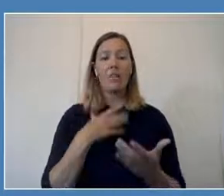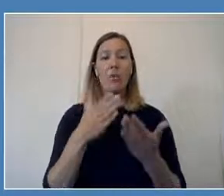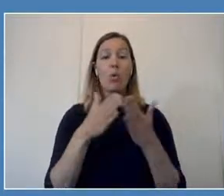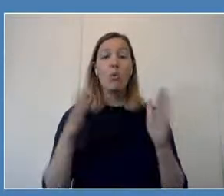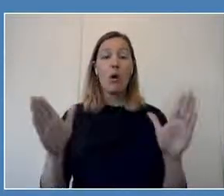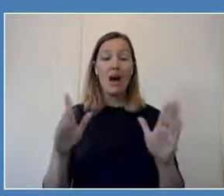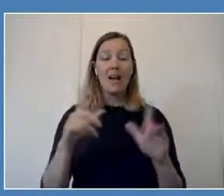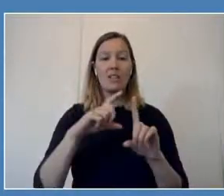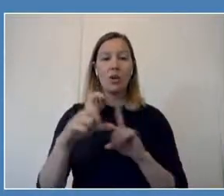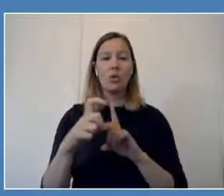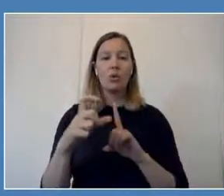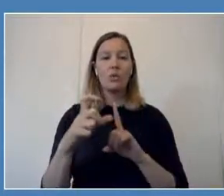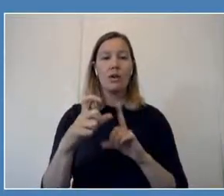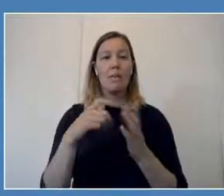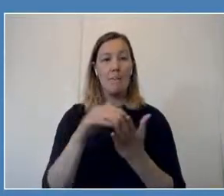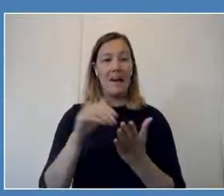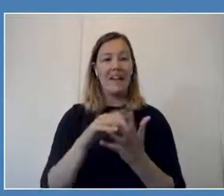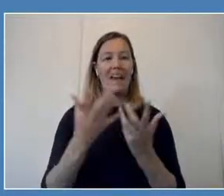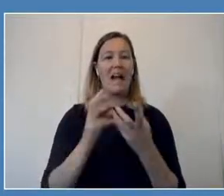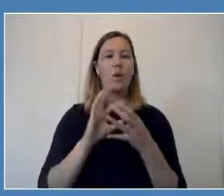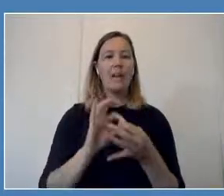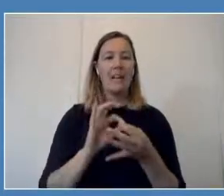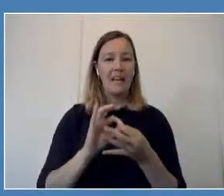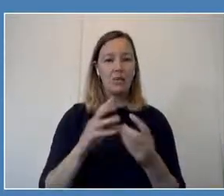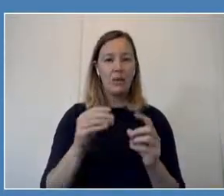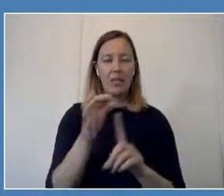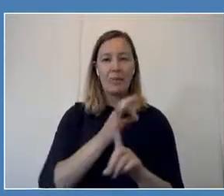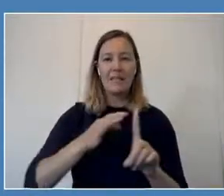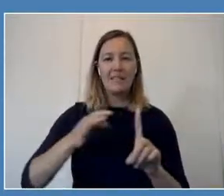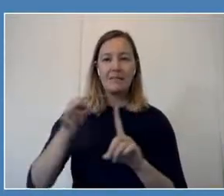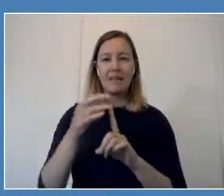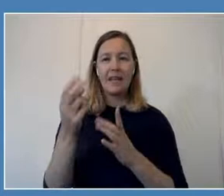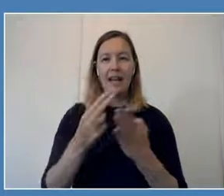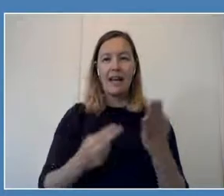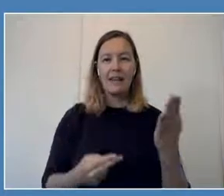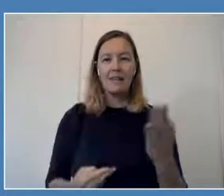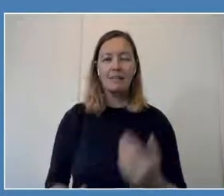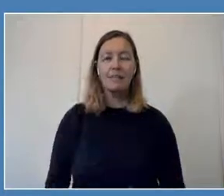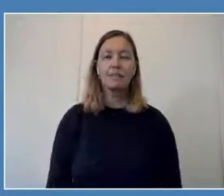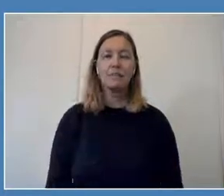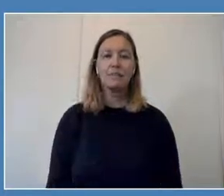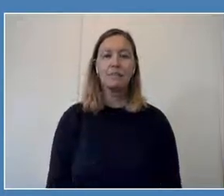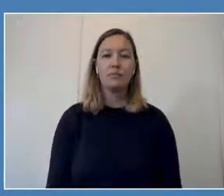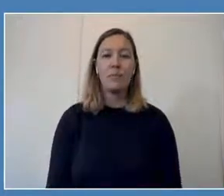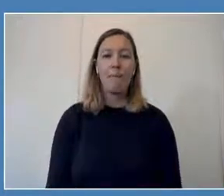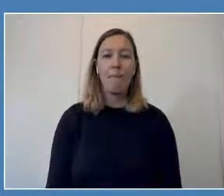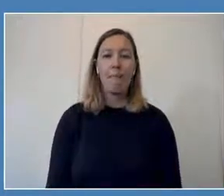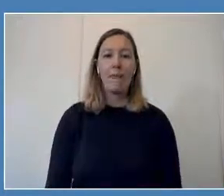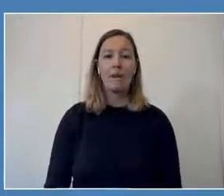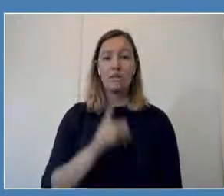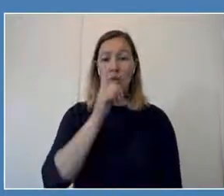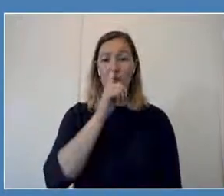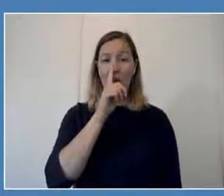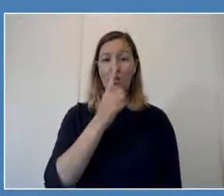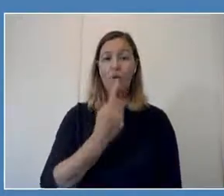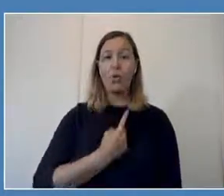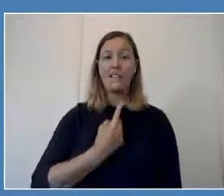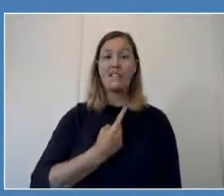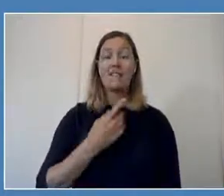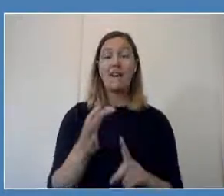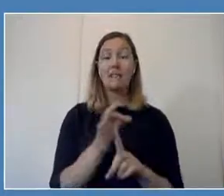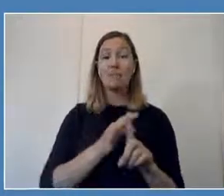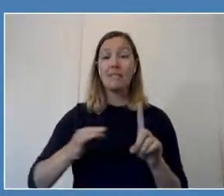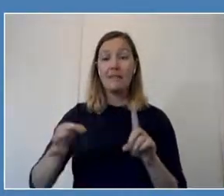with Pacific arts. This is kind of an interesting question. So we've looked at how people who identify as Pacific